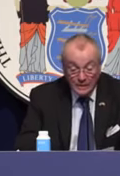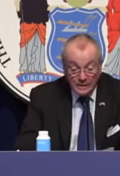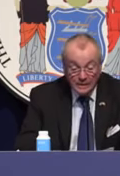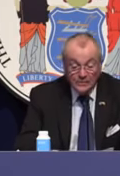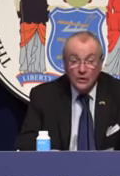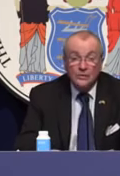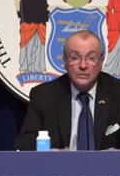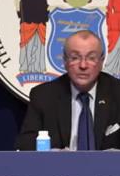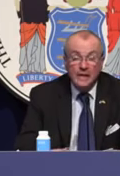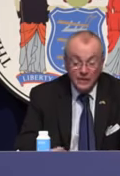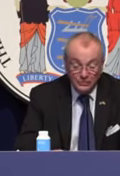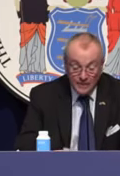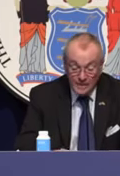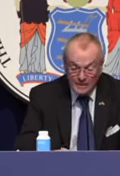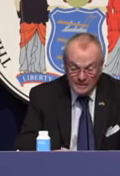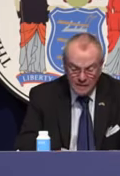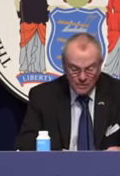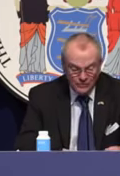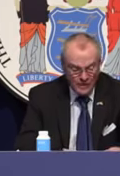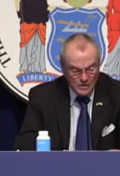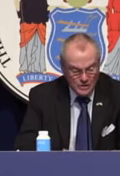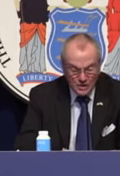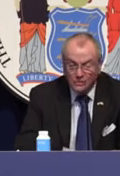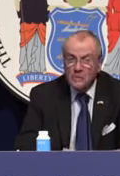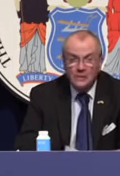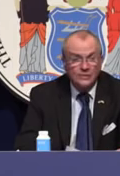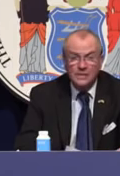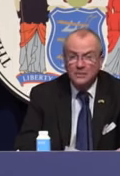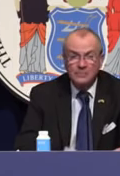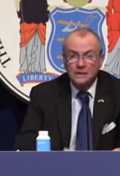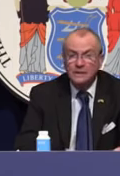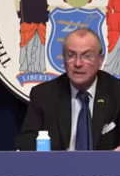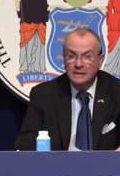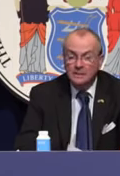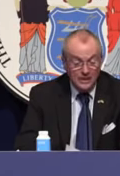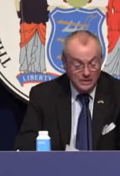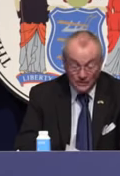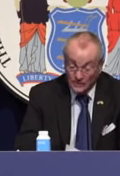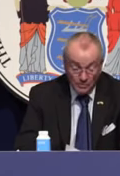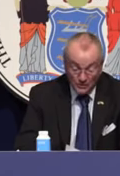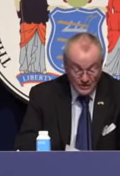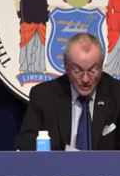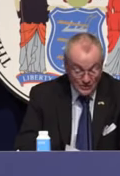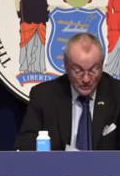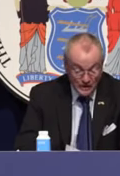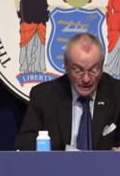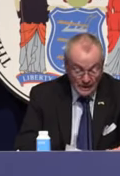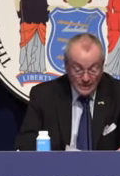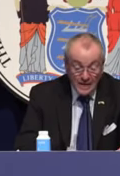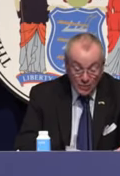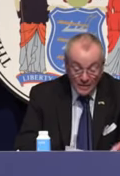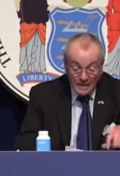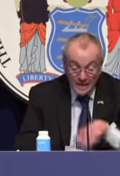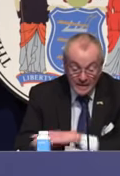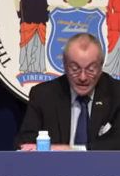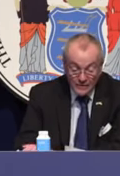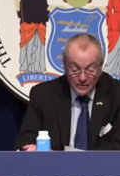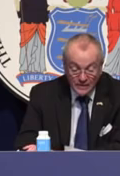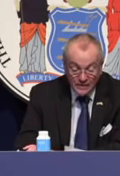gears, and let's go to today's updated numbers and charts, and may this never be about just numbers and charts. Today